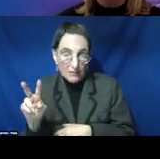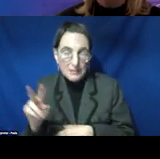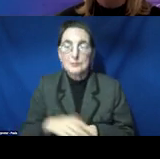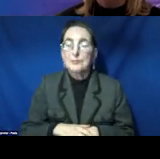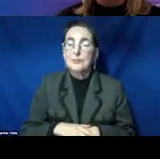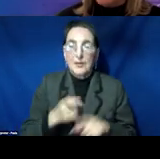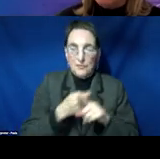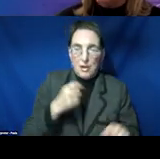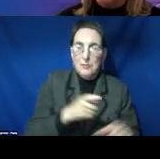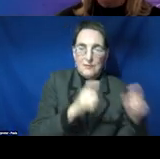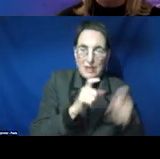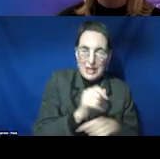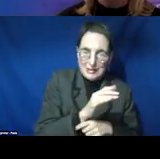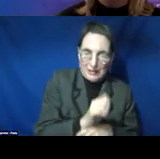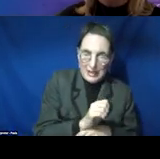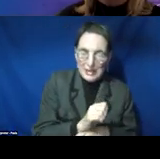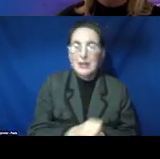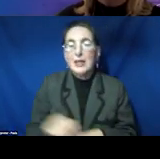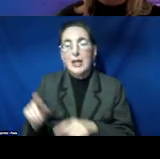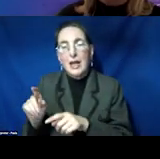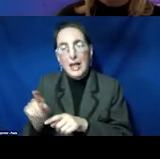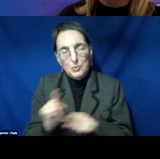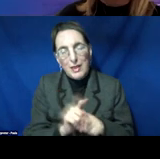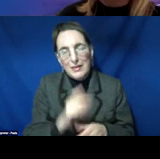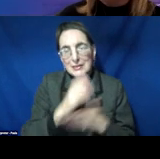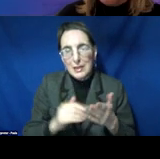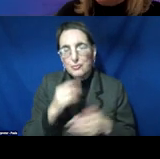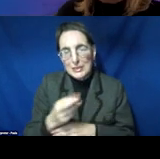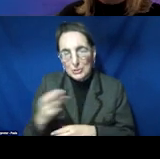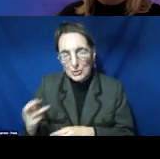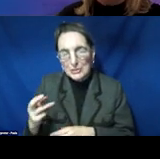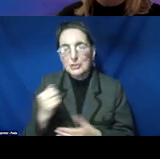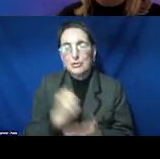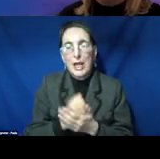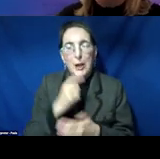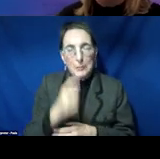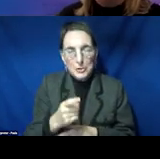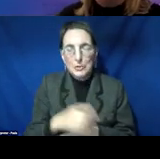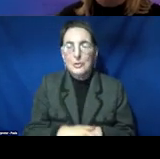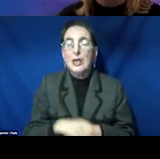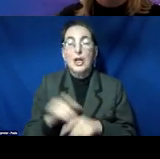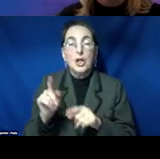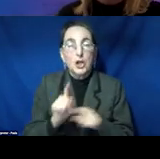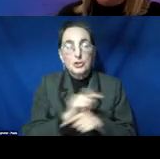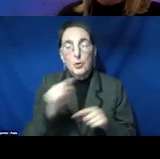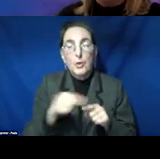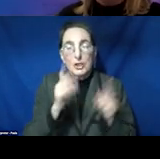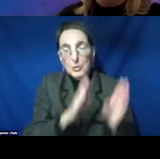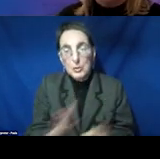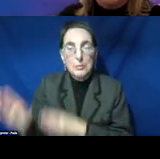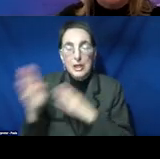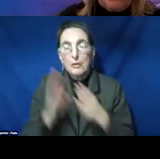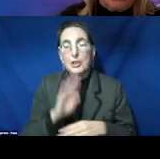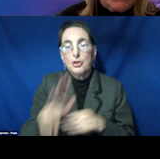you not only after this session, but as you're preparing, hopefully, that next future proposal for